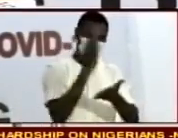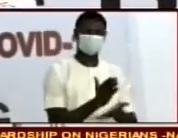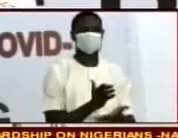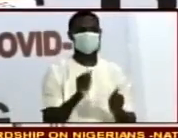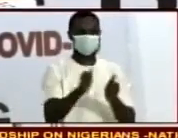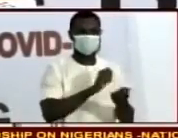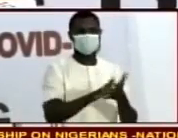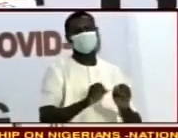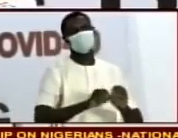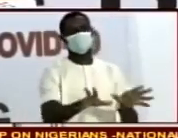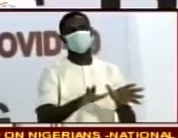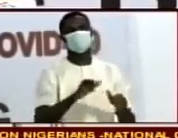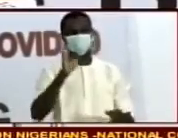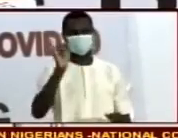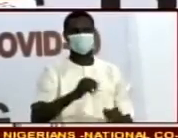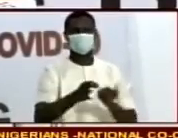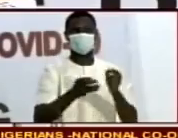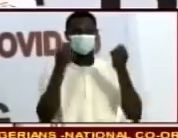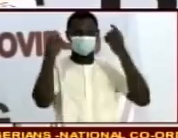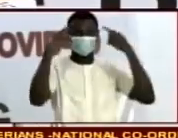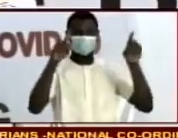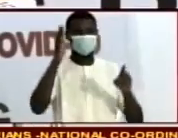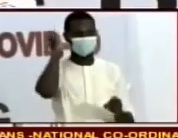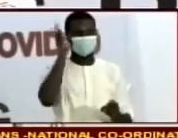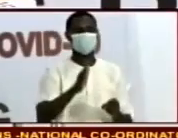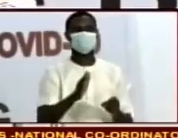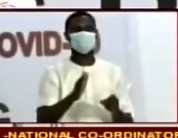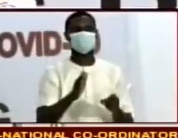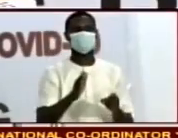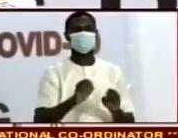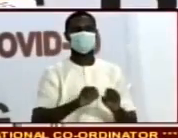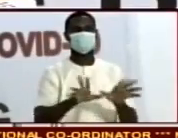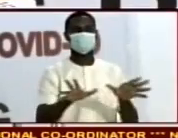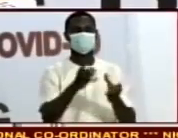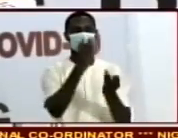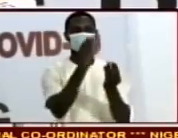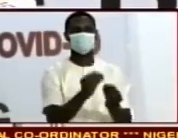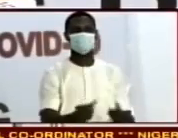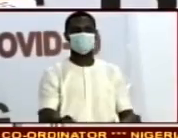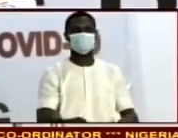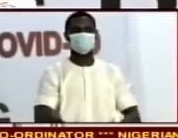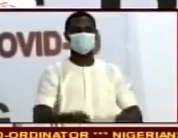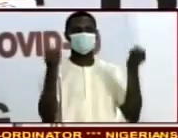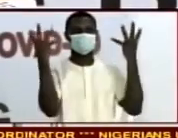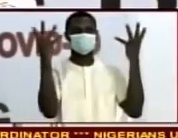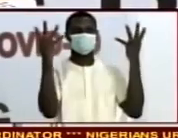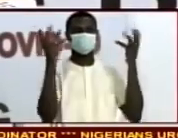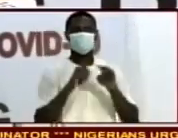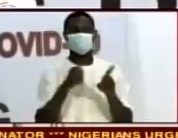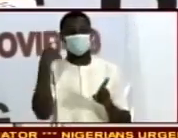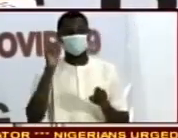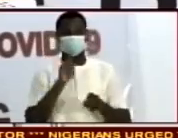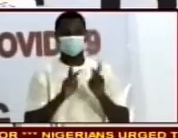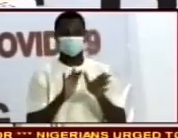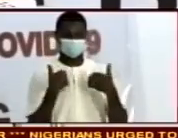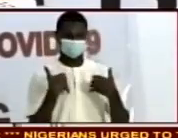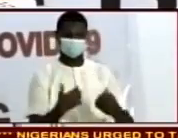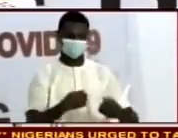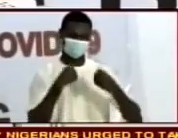the virus will win. But for those who have very strong immune system and young